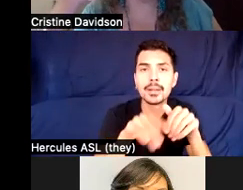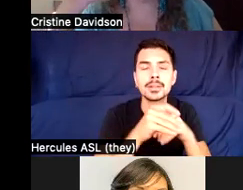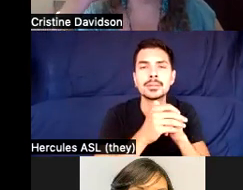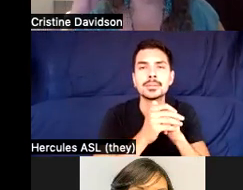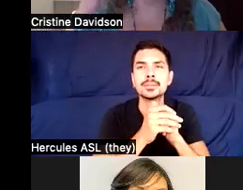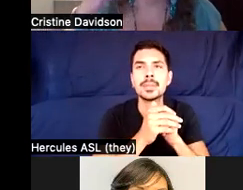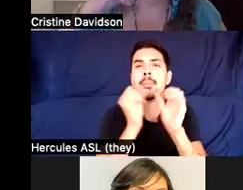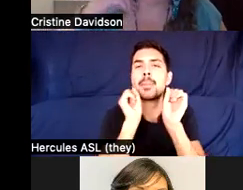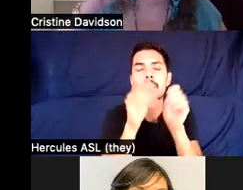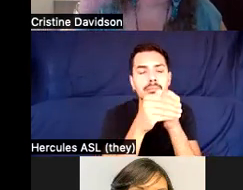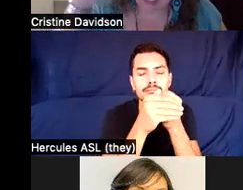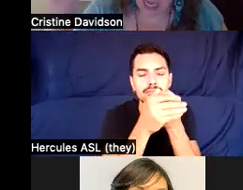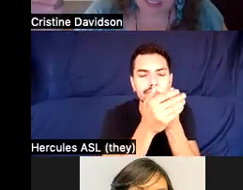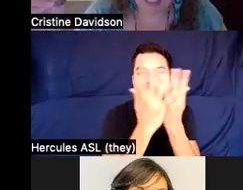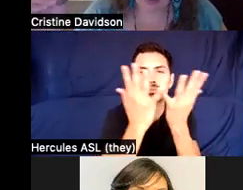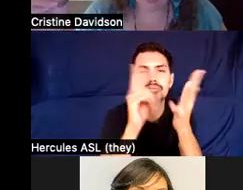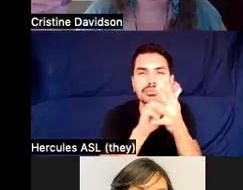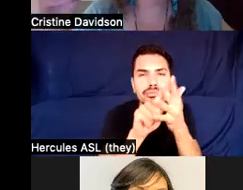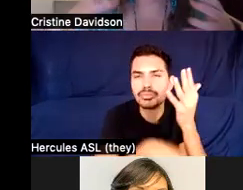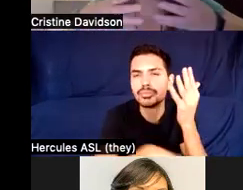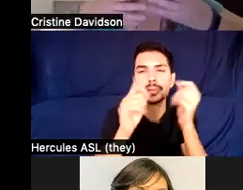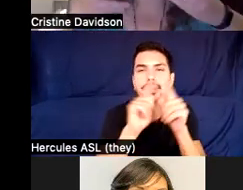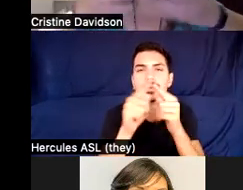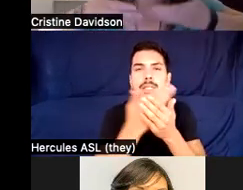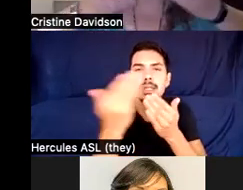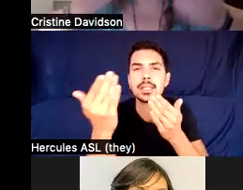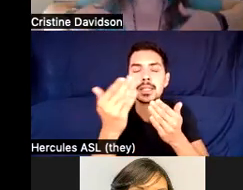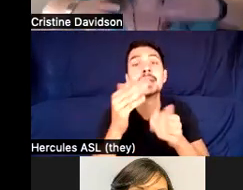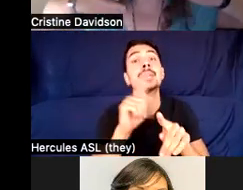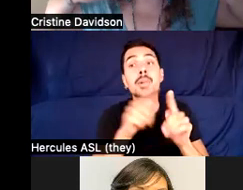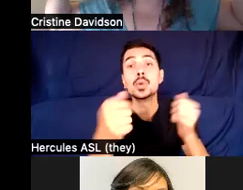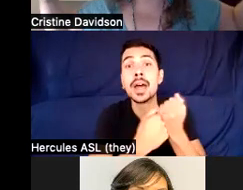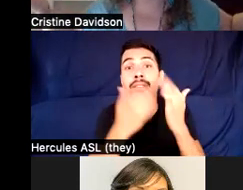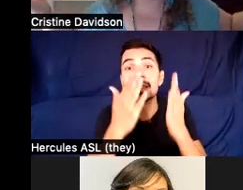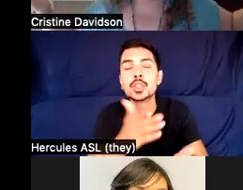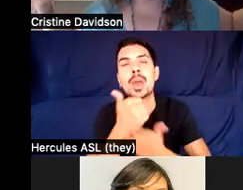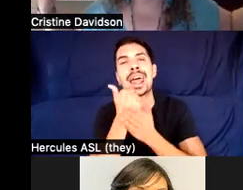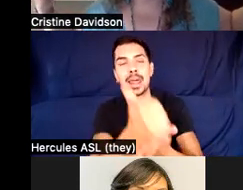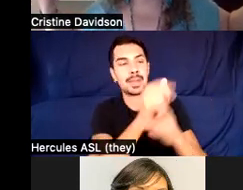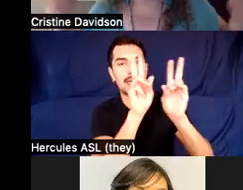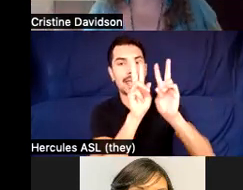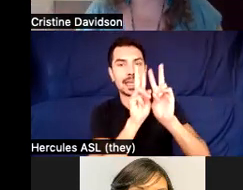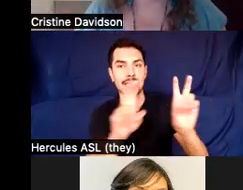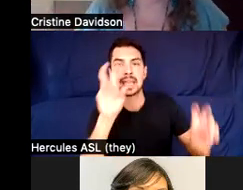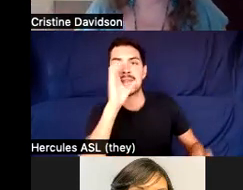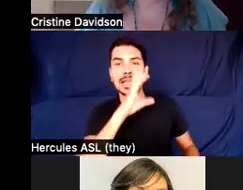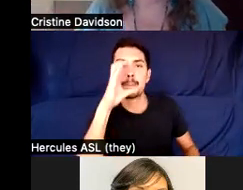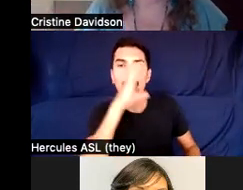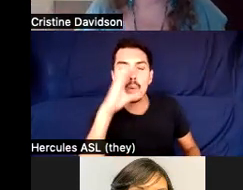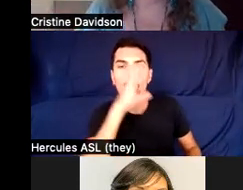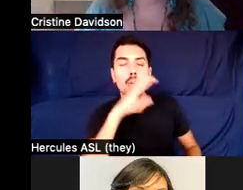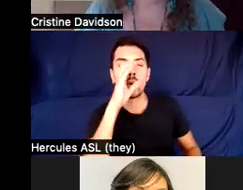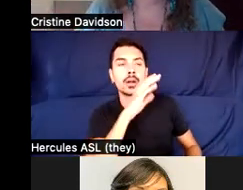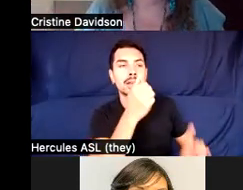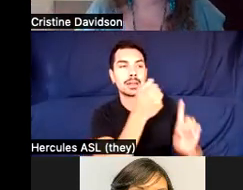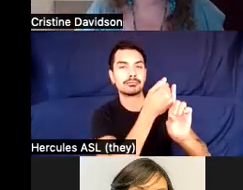number of things, but by an advocate asking the question, it helps explore it and brings it out, right? I think it